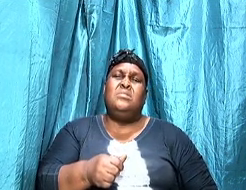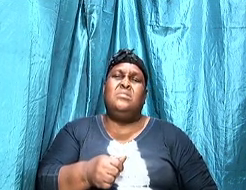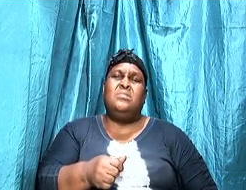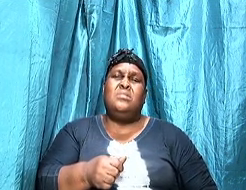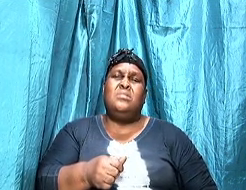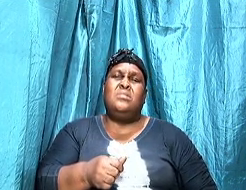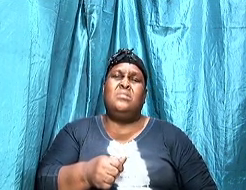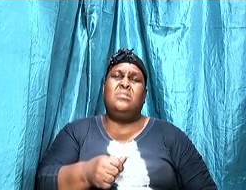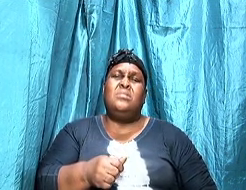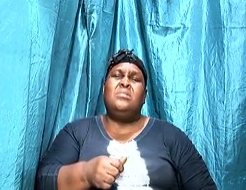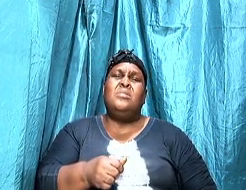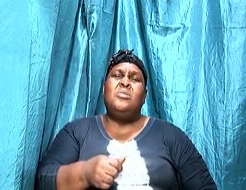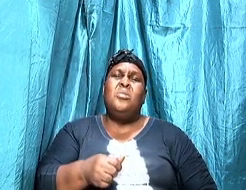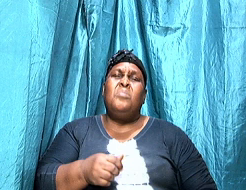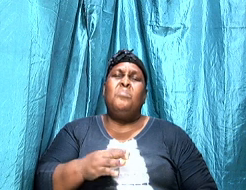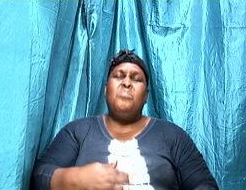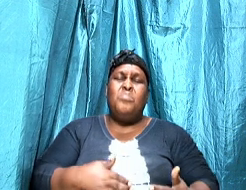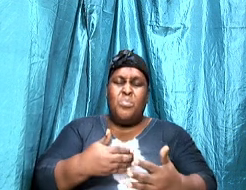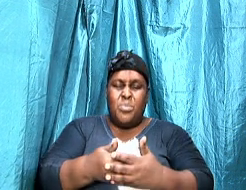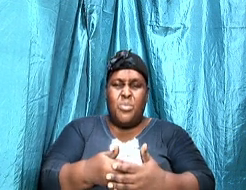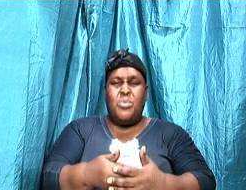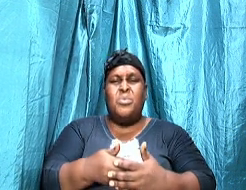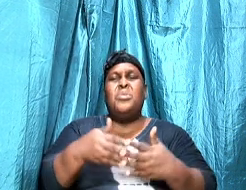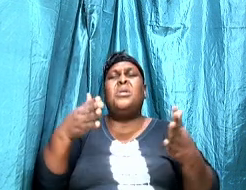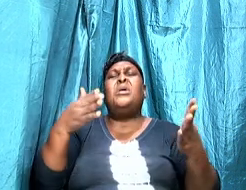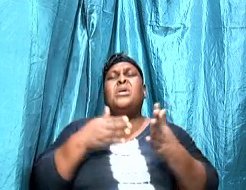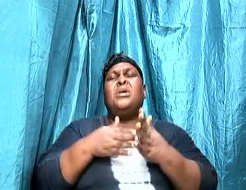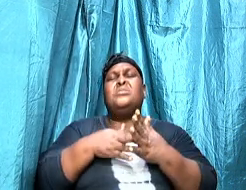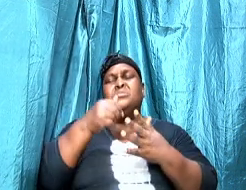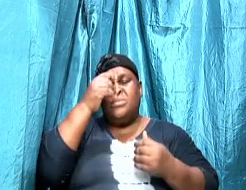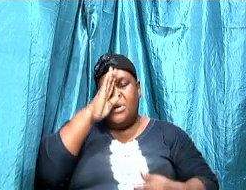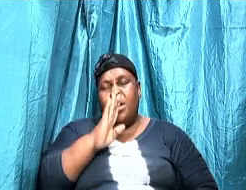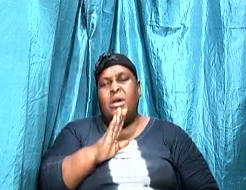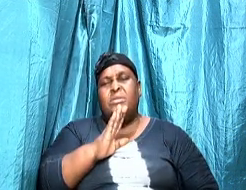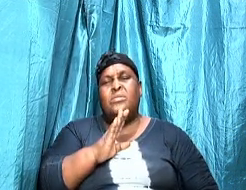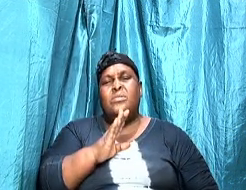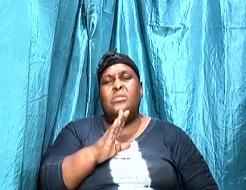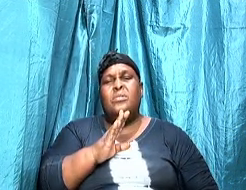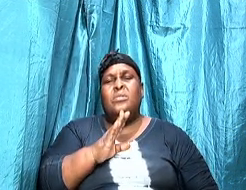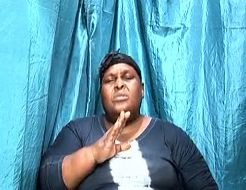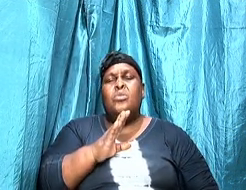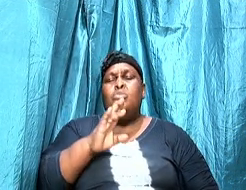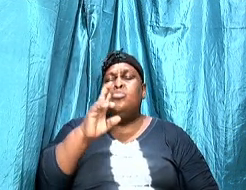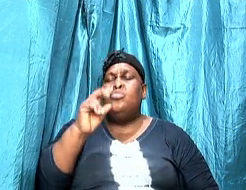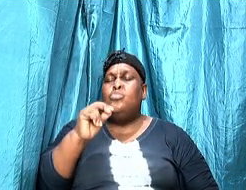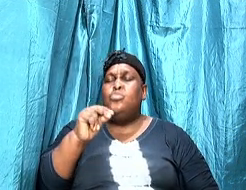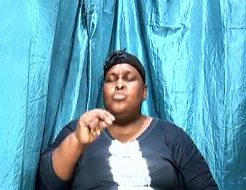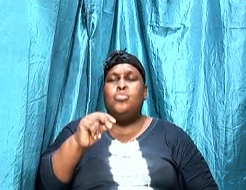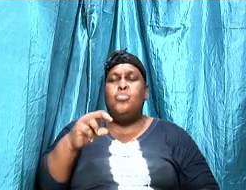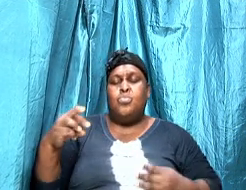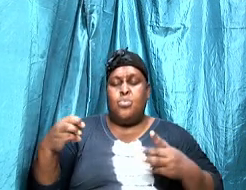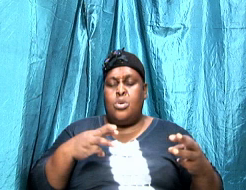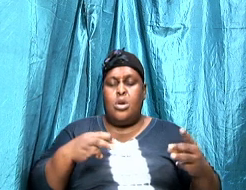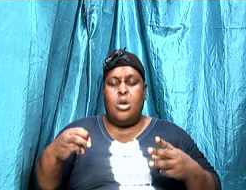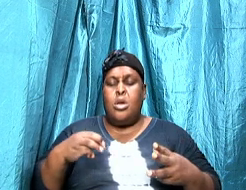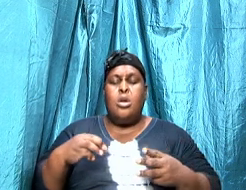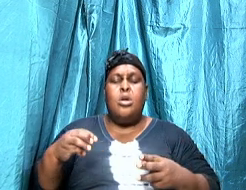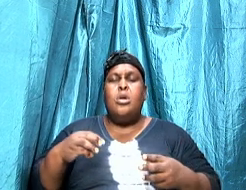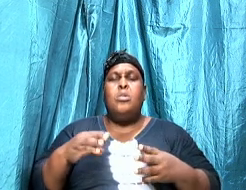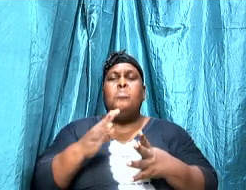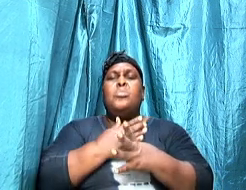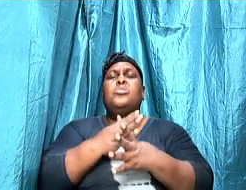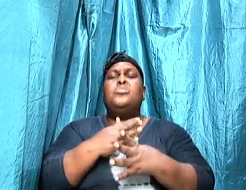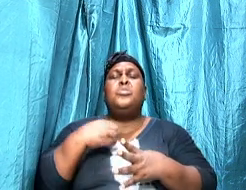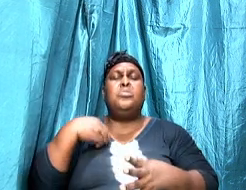we have been reconciled unto God, as it were. You know, there's no animosity between us and God. And the